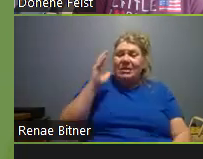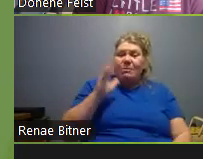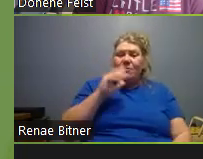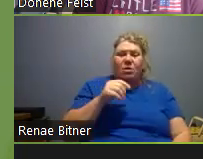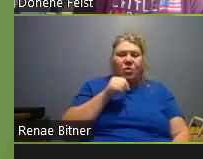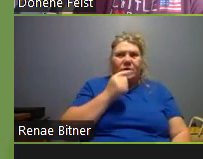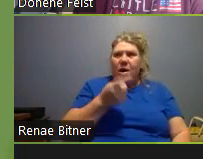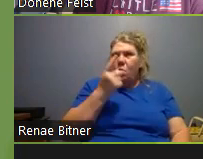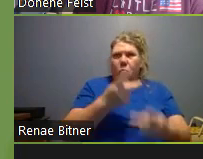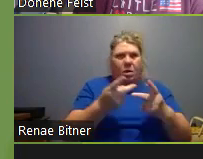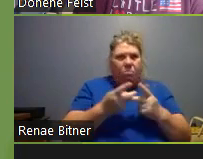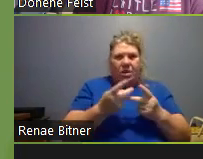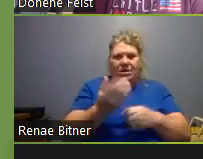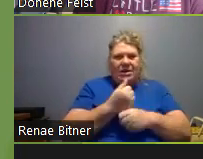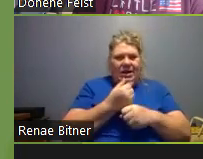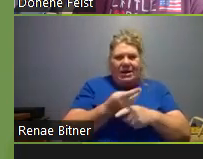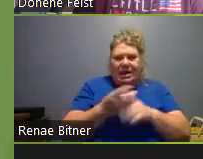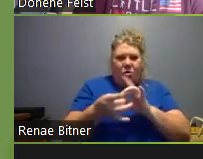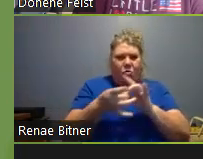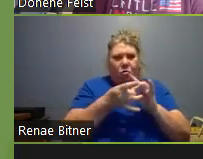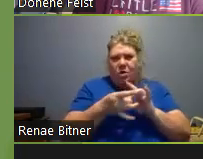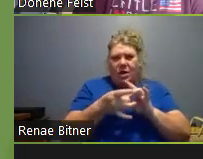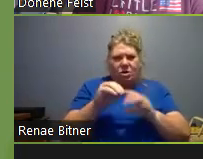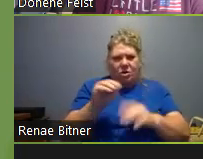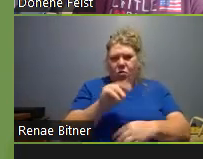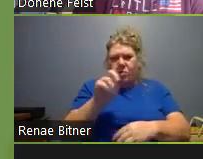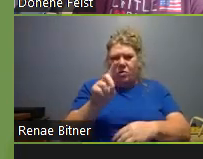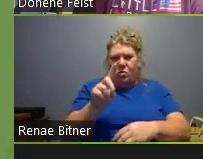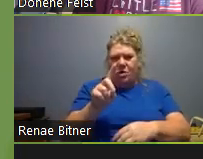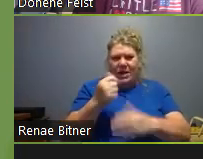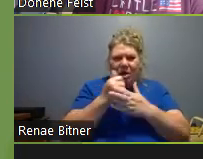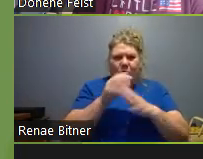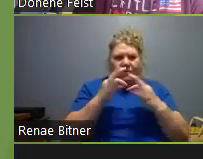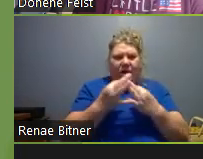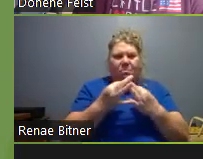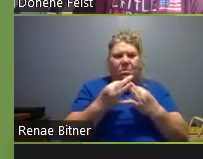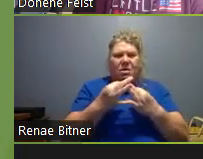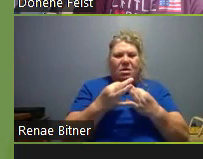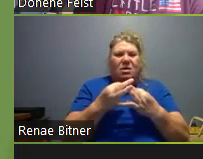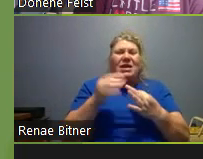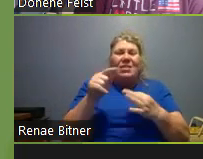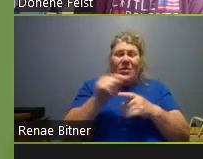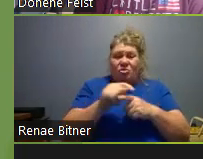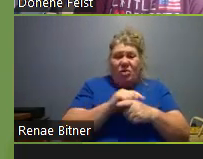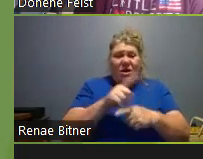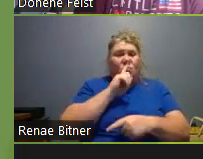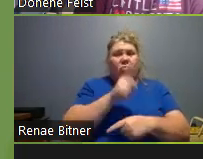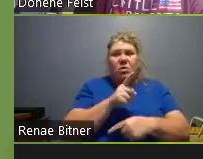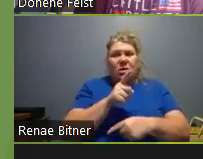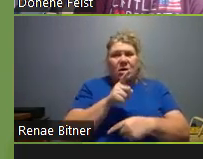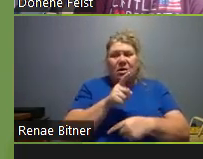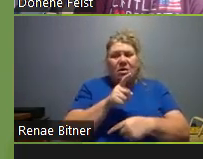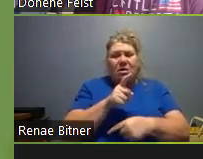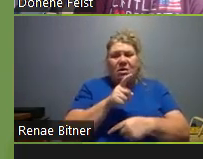one place to get care coordination in North Dakota to help a family. So this training really is a